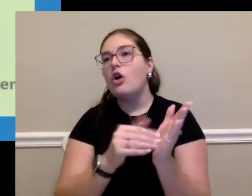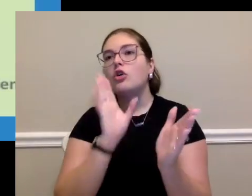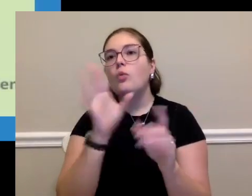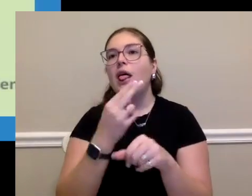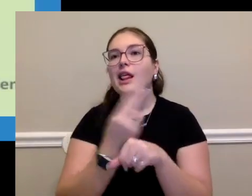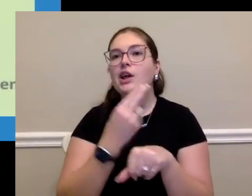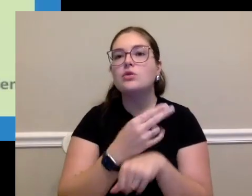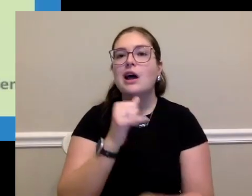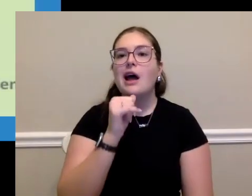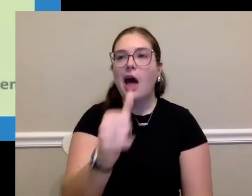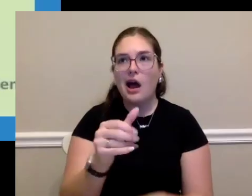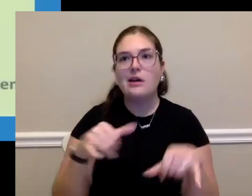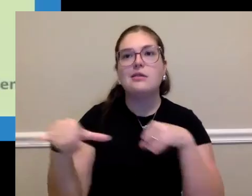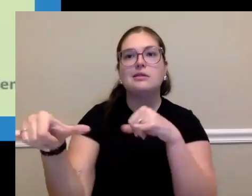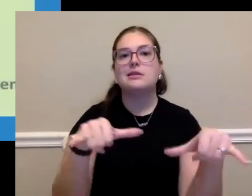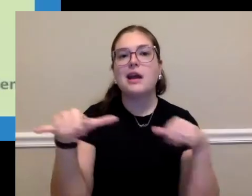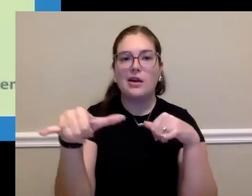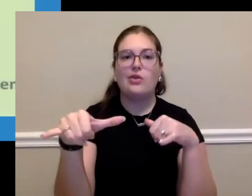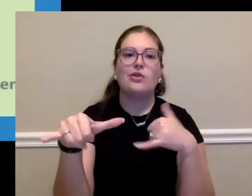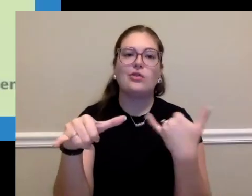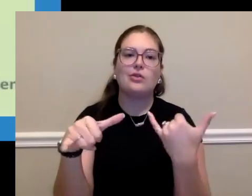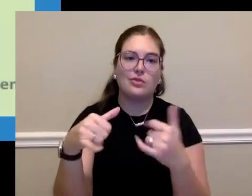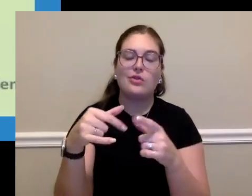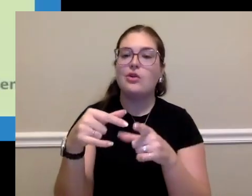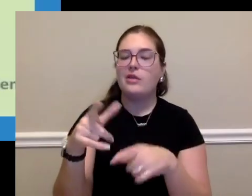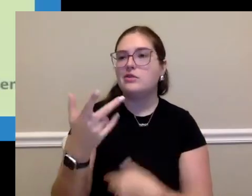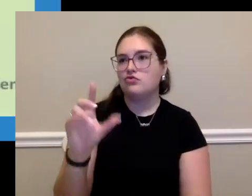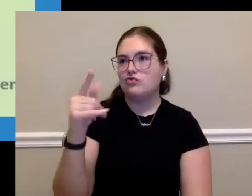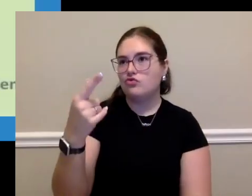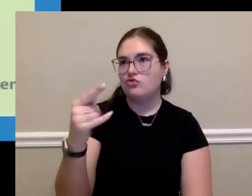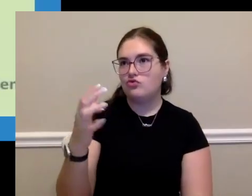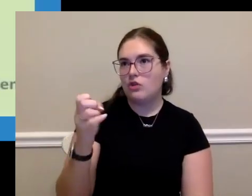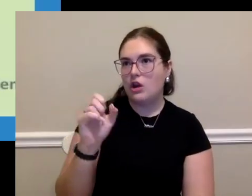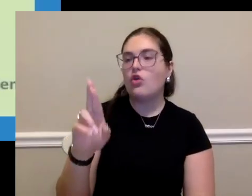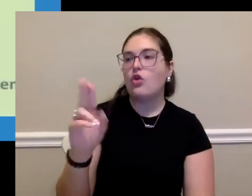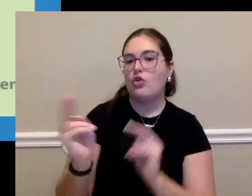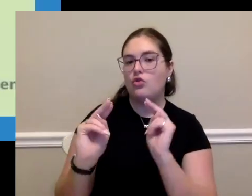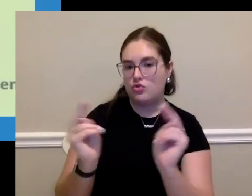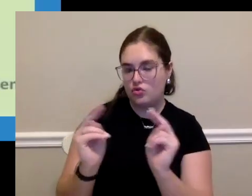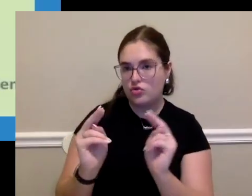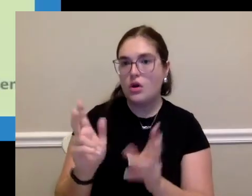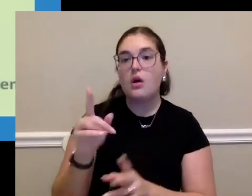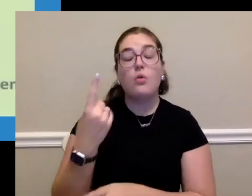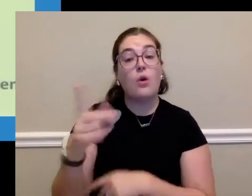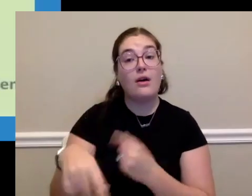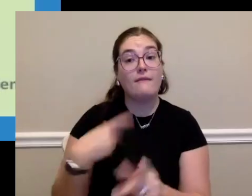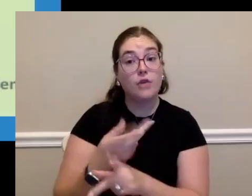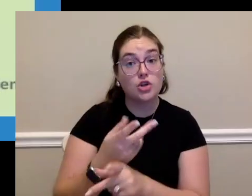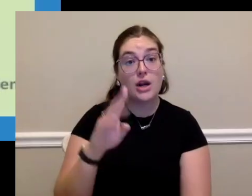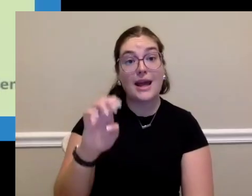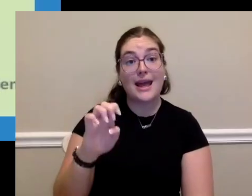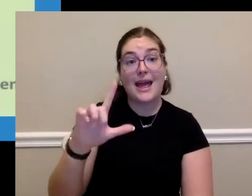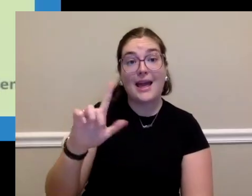a non-standard pronoun that is gender neutral, and one version of it is